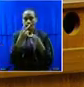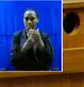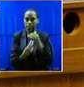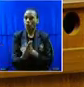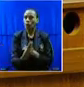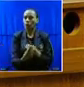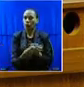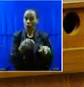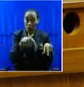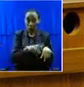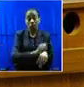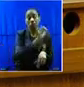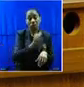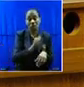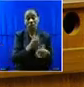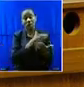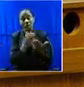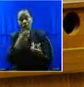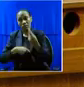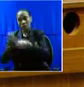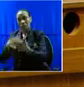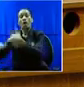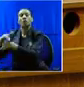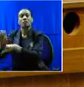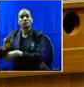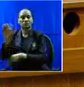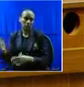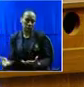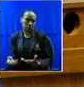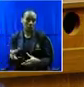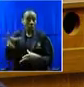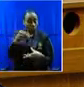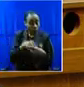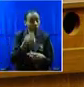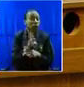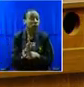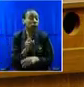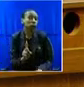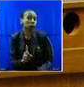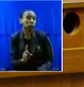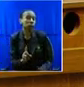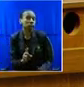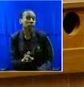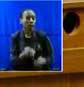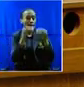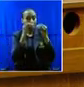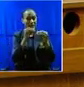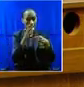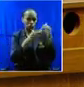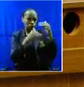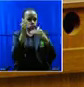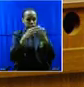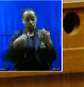domestic market and for exports. It will also include the provision of business infrastructure